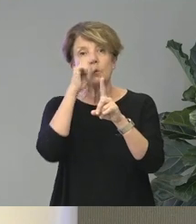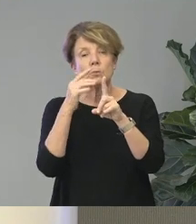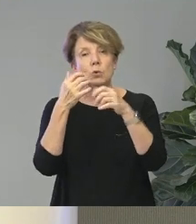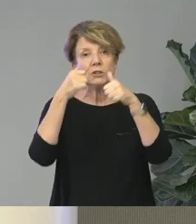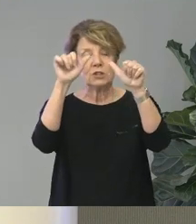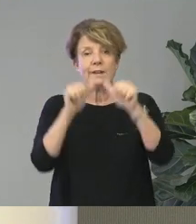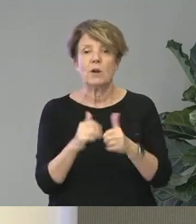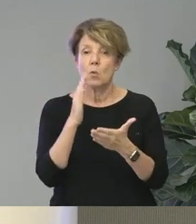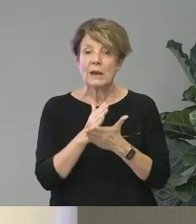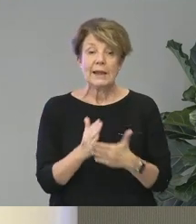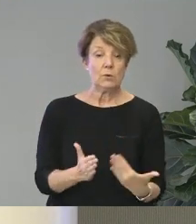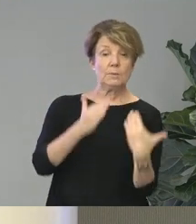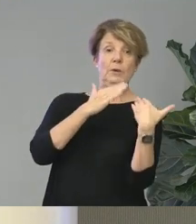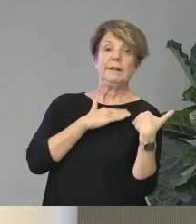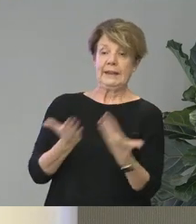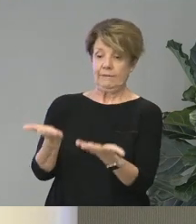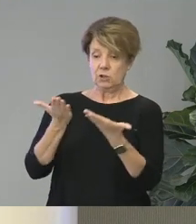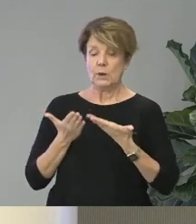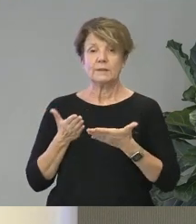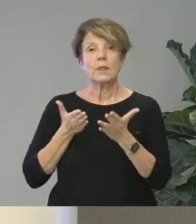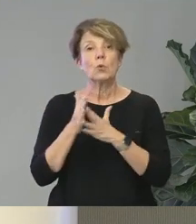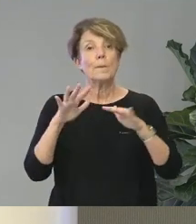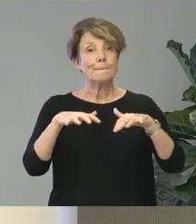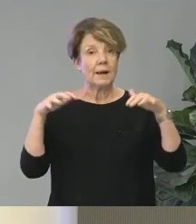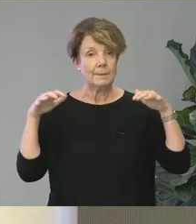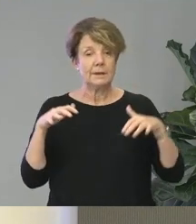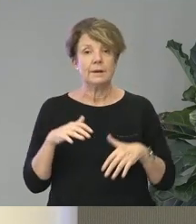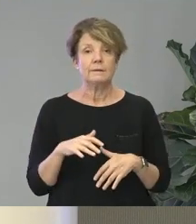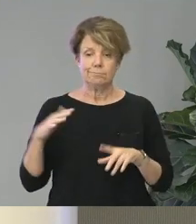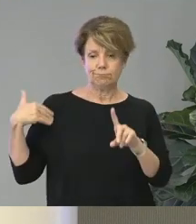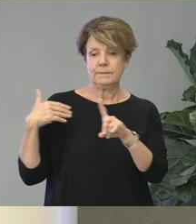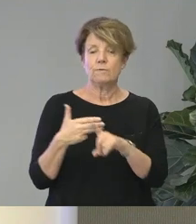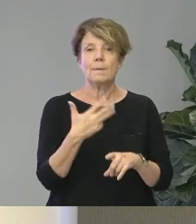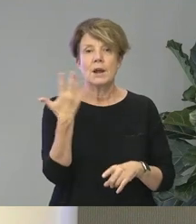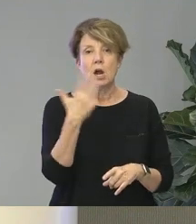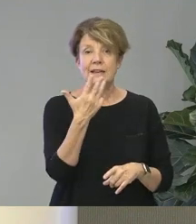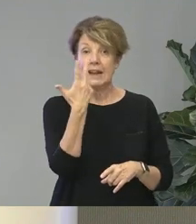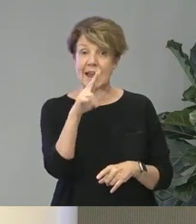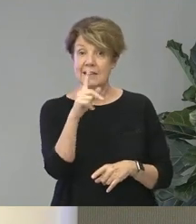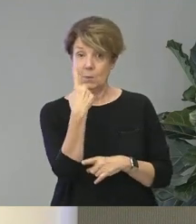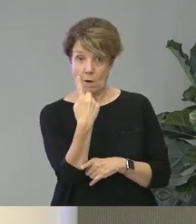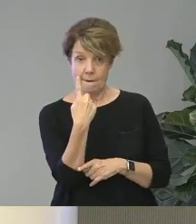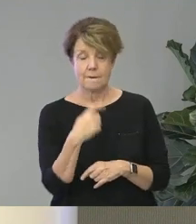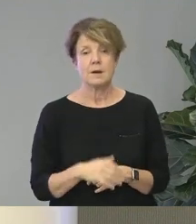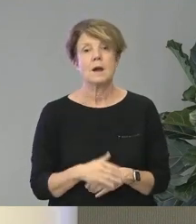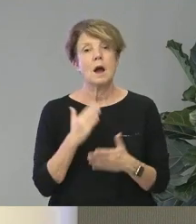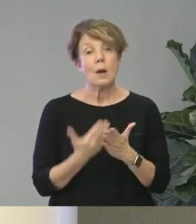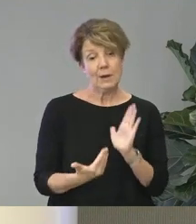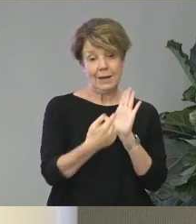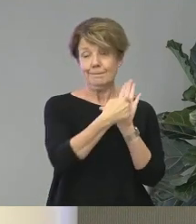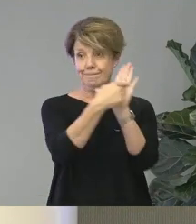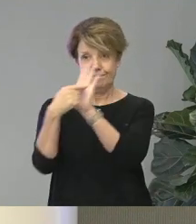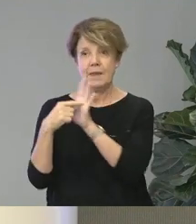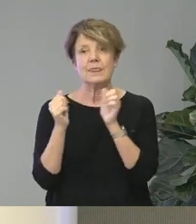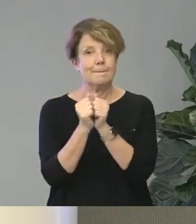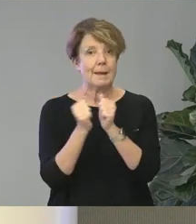statutory mandate given to us by parliaments since 1981. I commend the paper to all